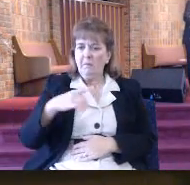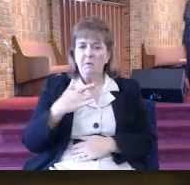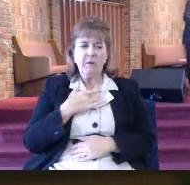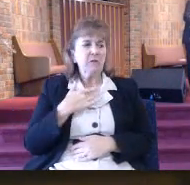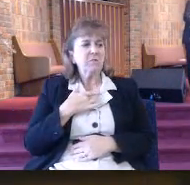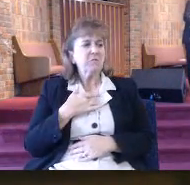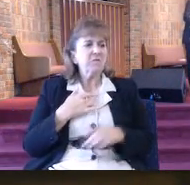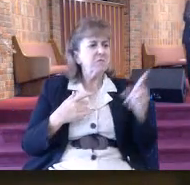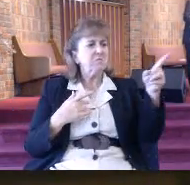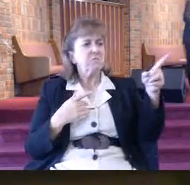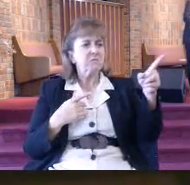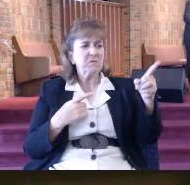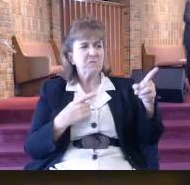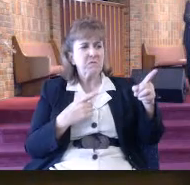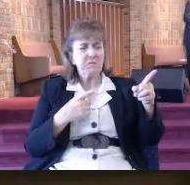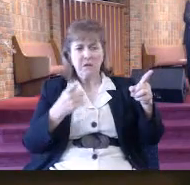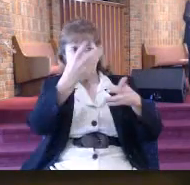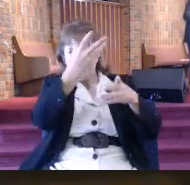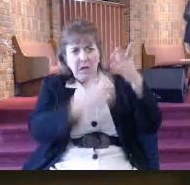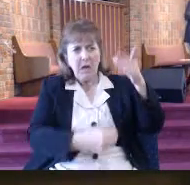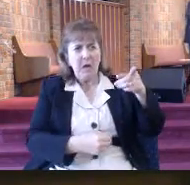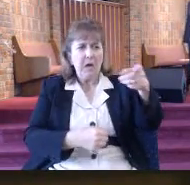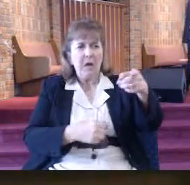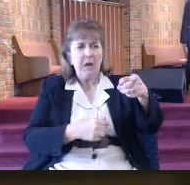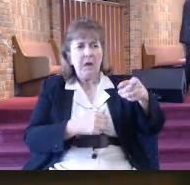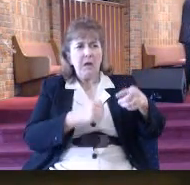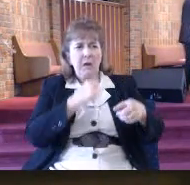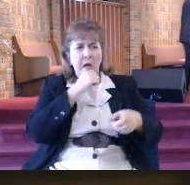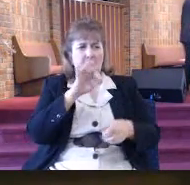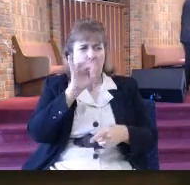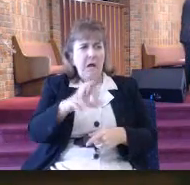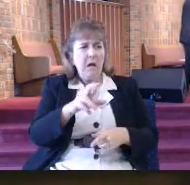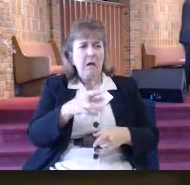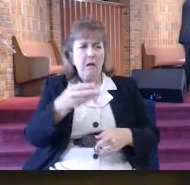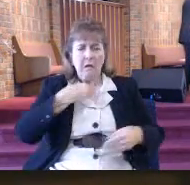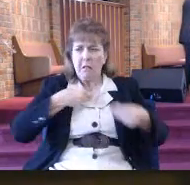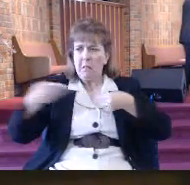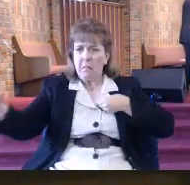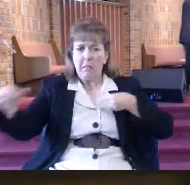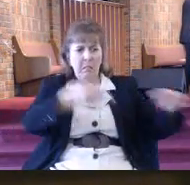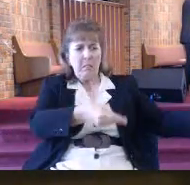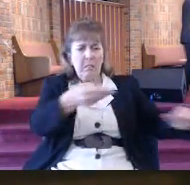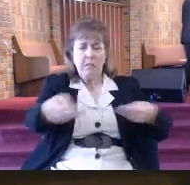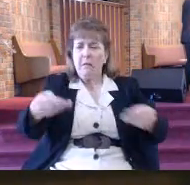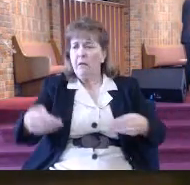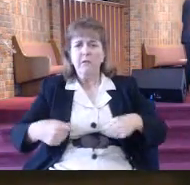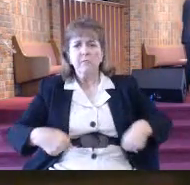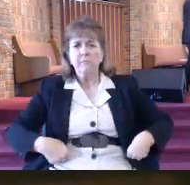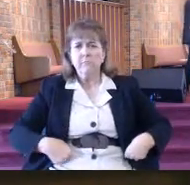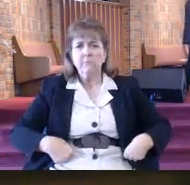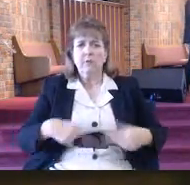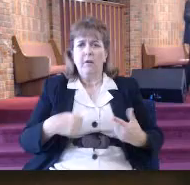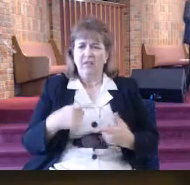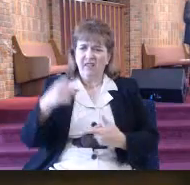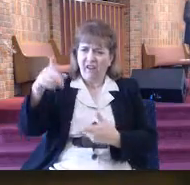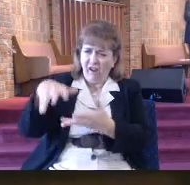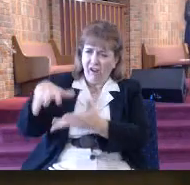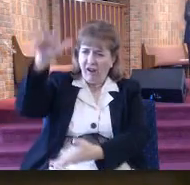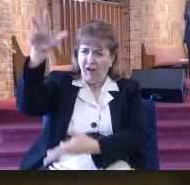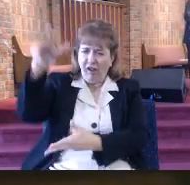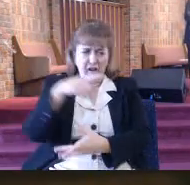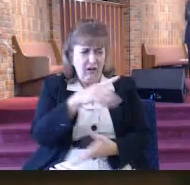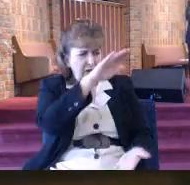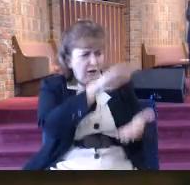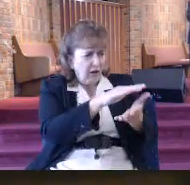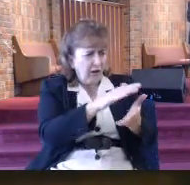whoever had passed on had properly divided the properties. That someone got too much, someone didn't get